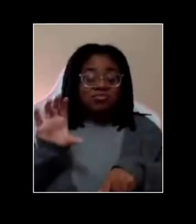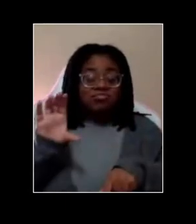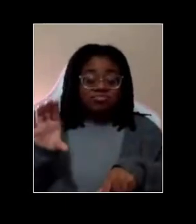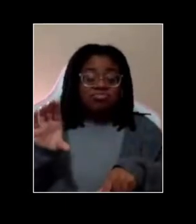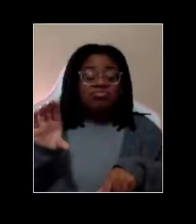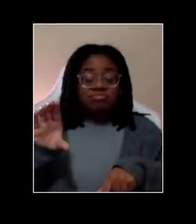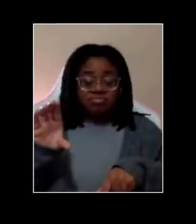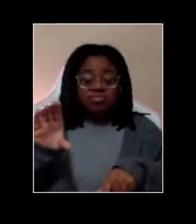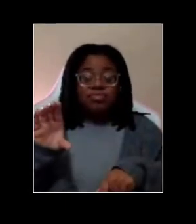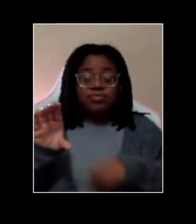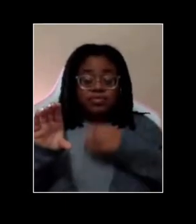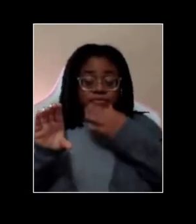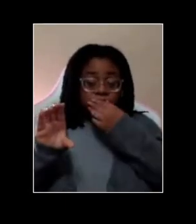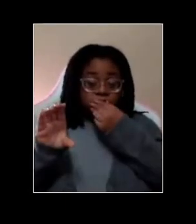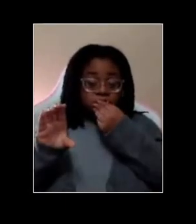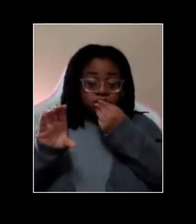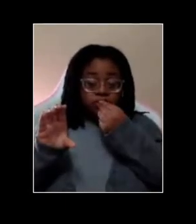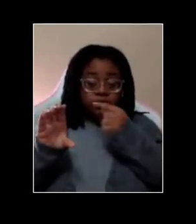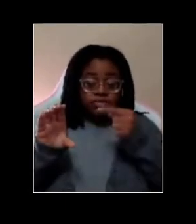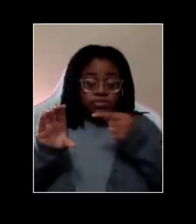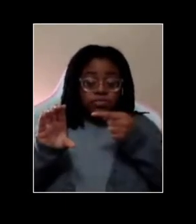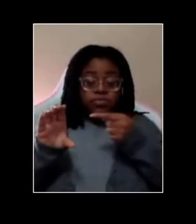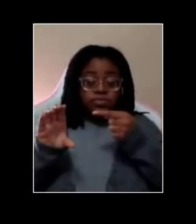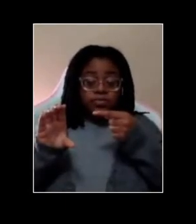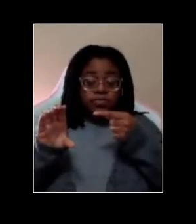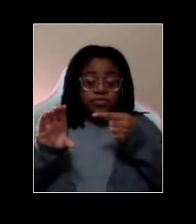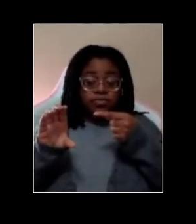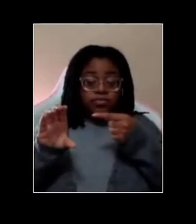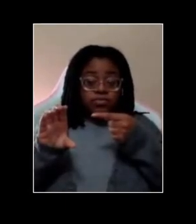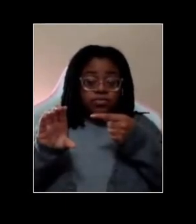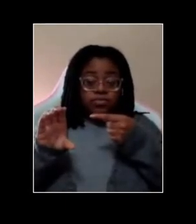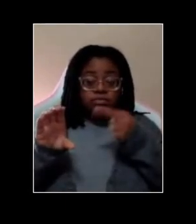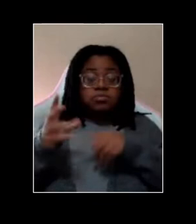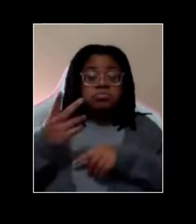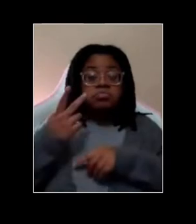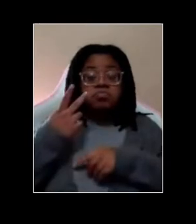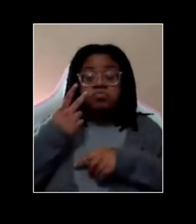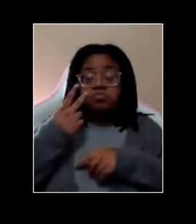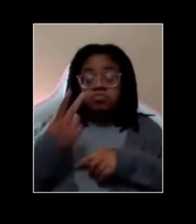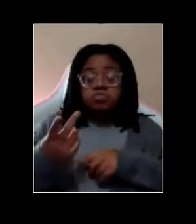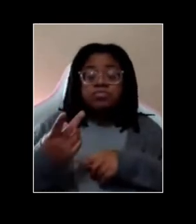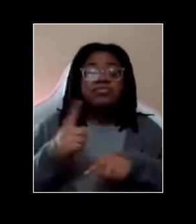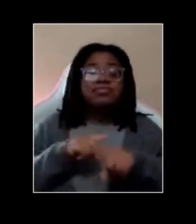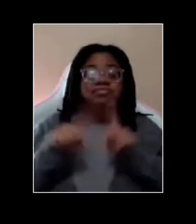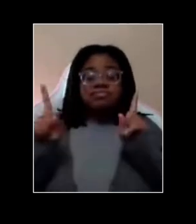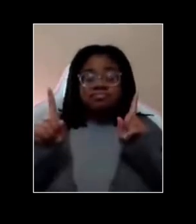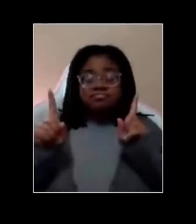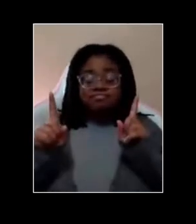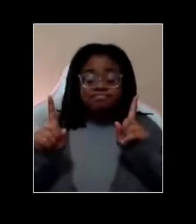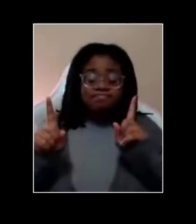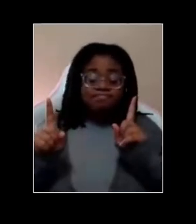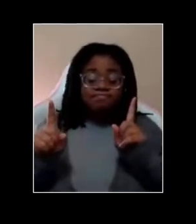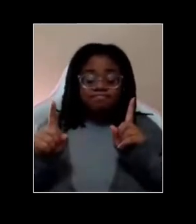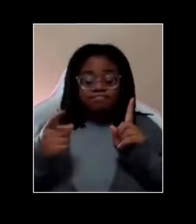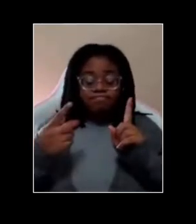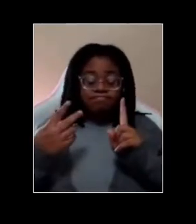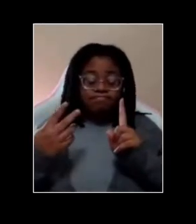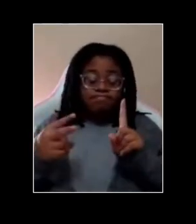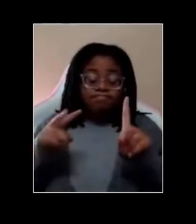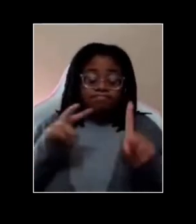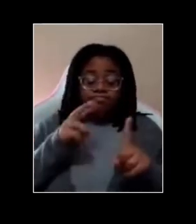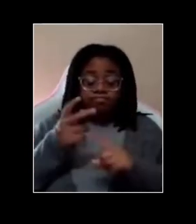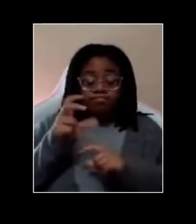screen. And that is looking at another dimension of that contributes